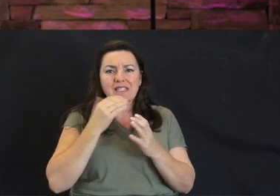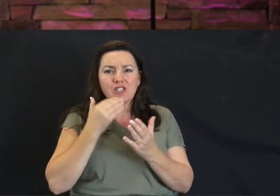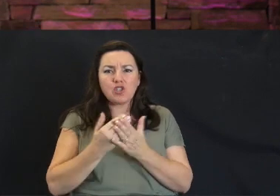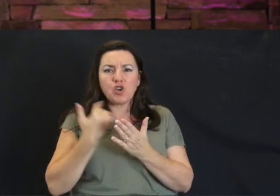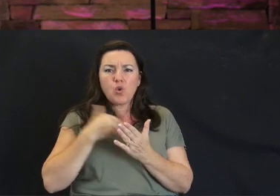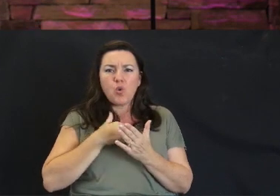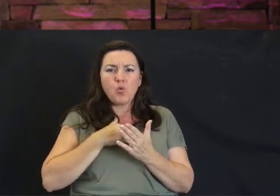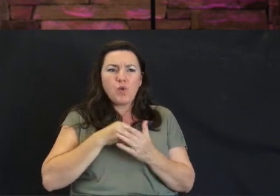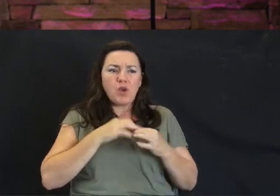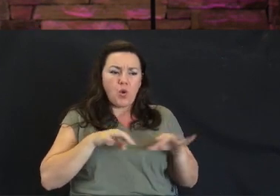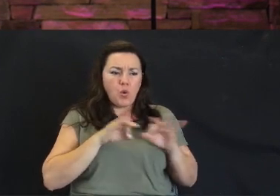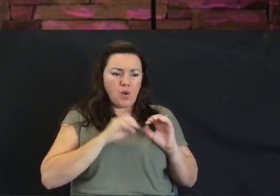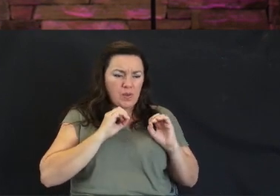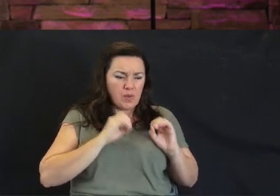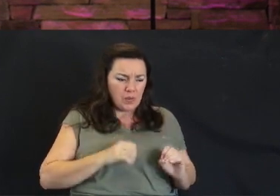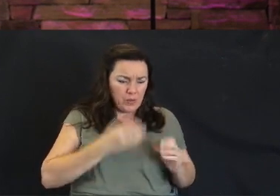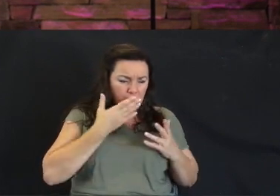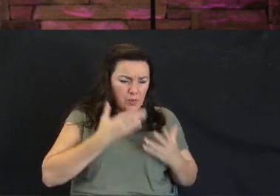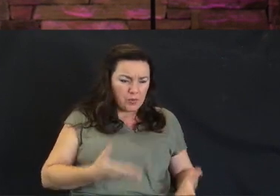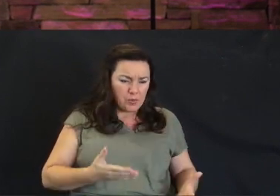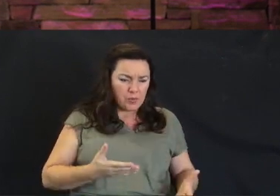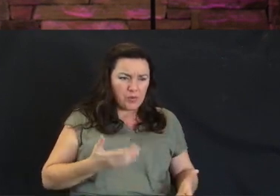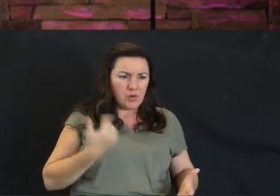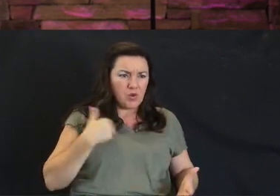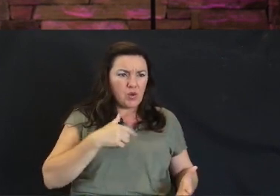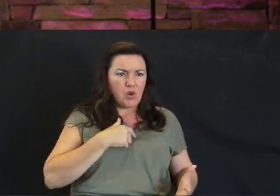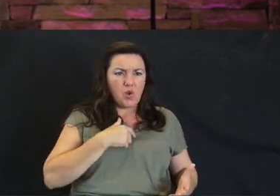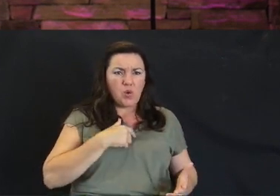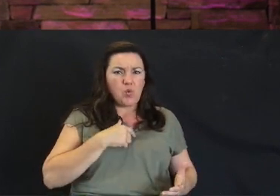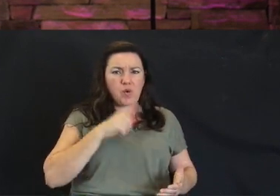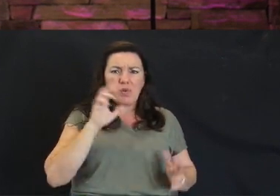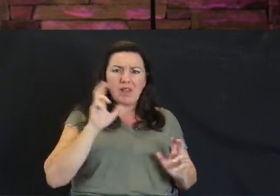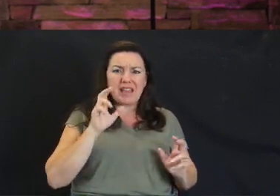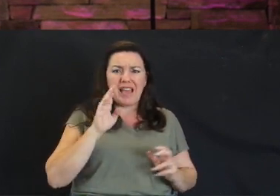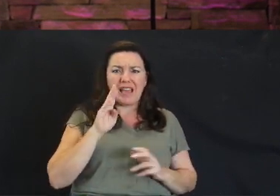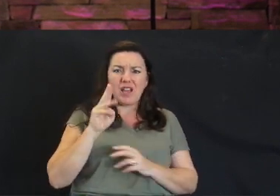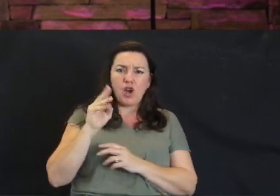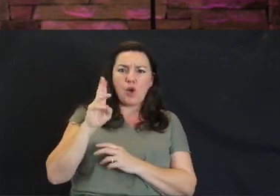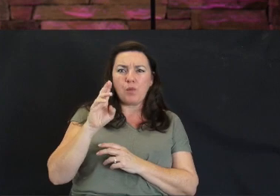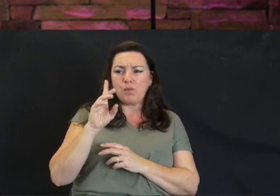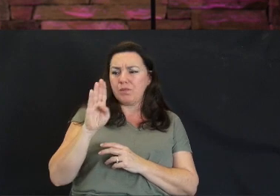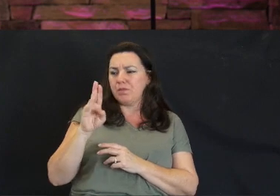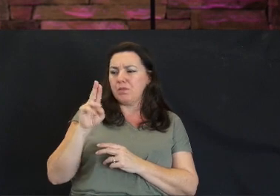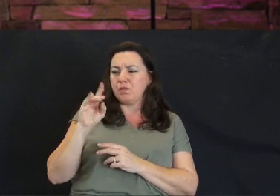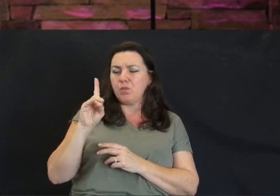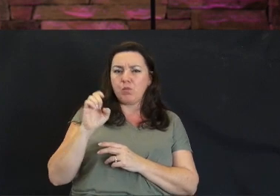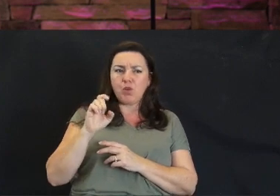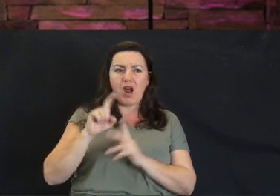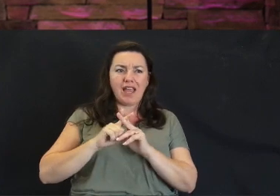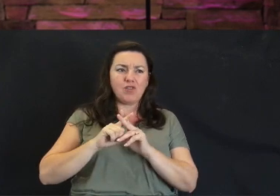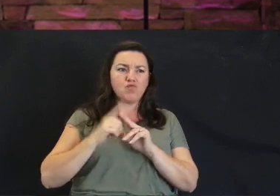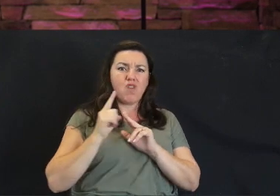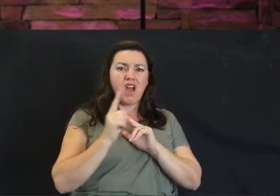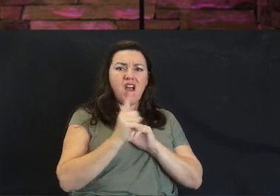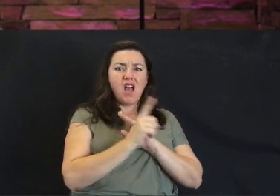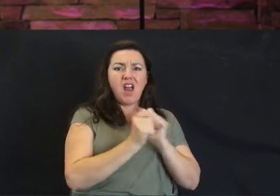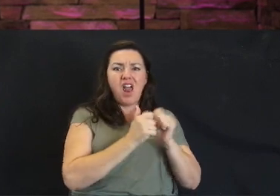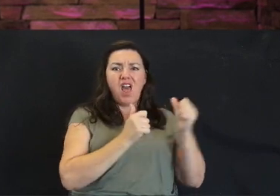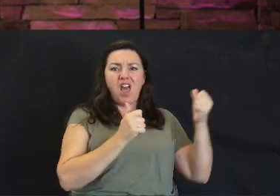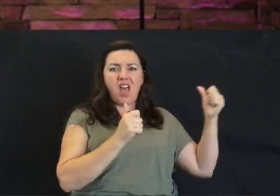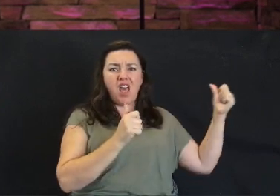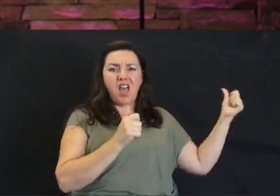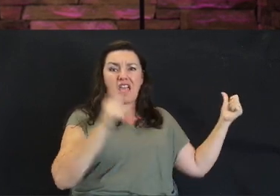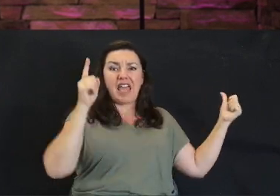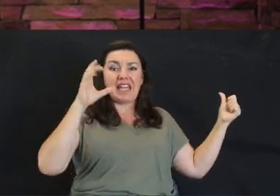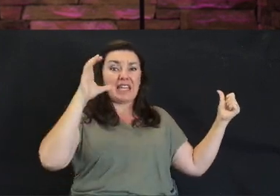worthless We were in a state Of worthlessness We were a bride On the run From our husband And he sought us out He pursued us With